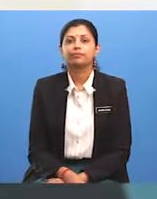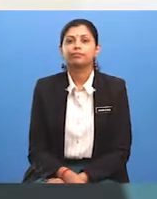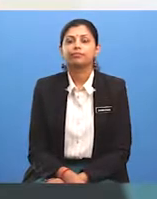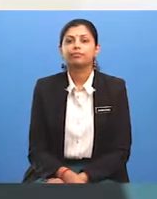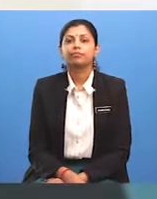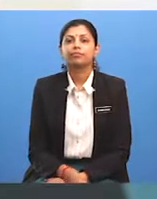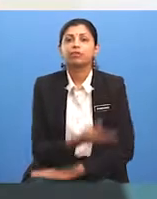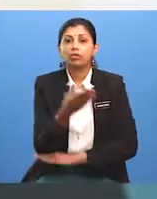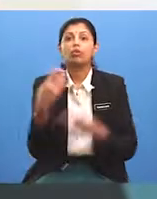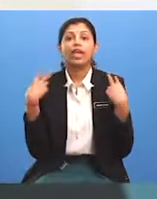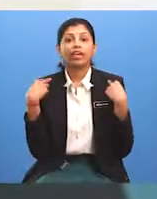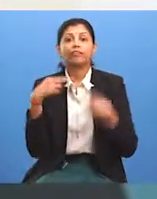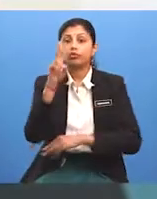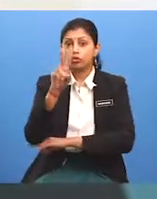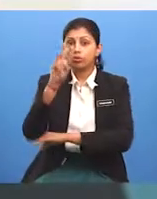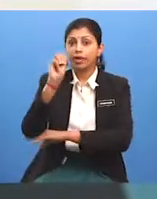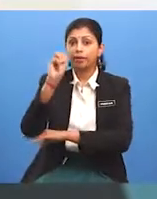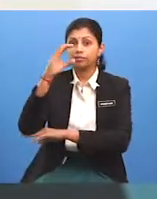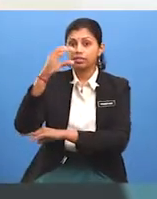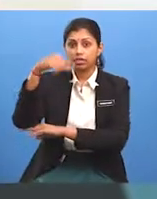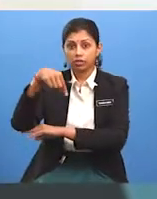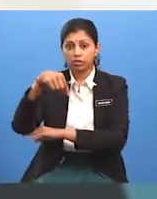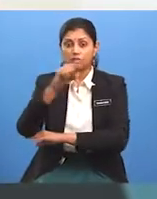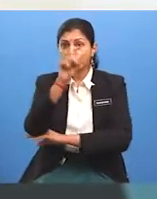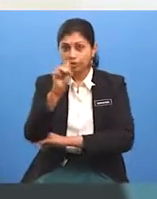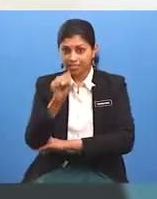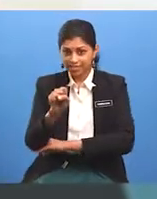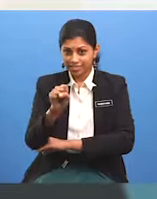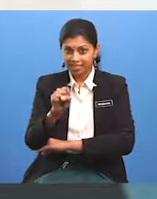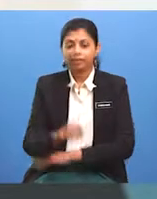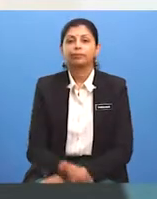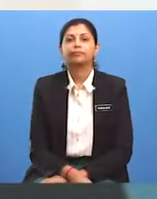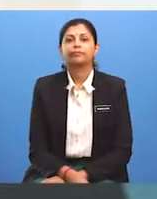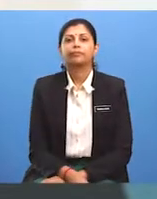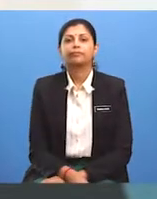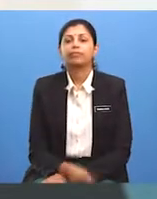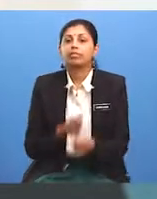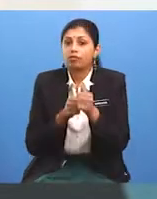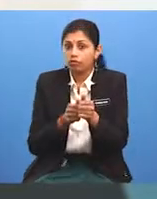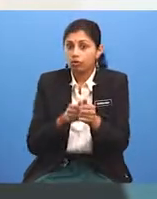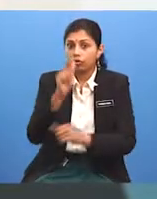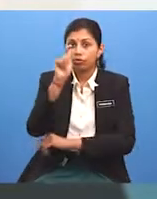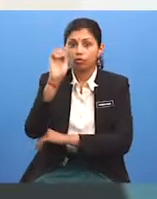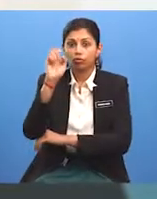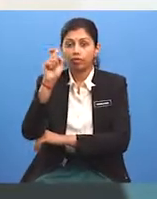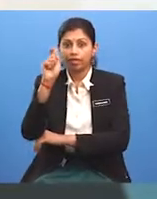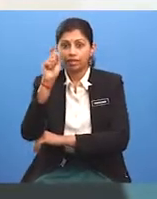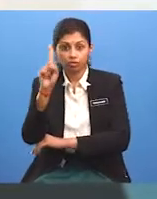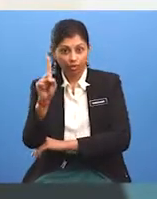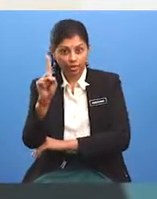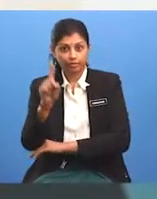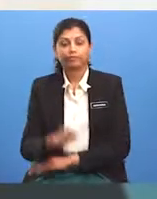2 multiple choice questions based on text 1, 2 multiple